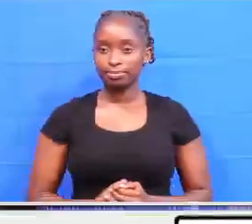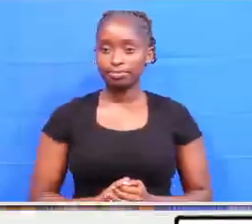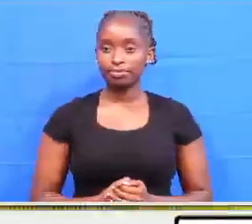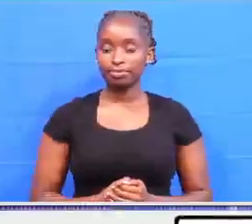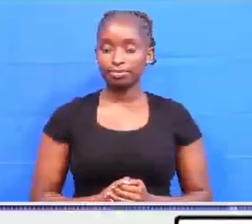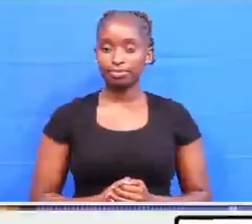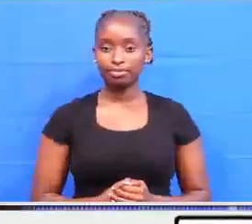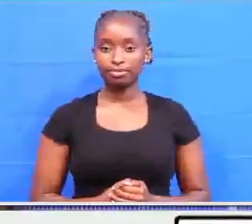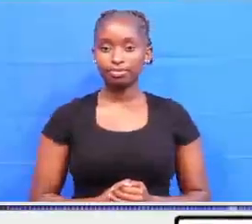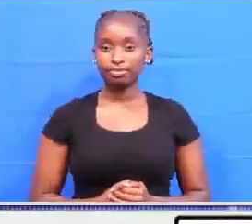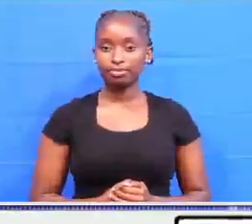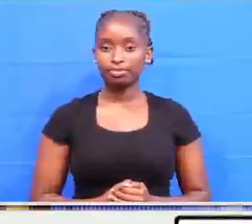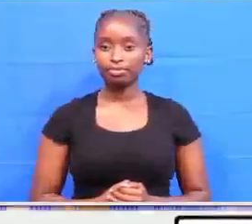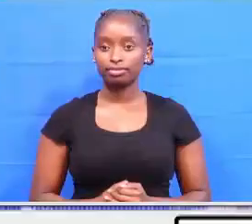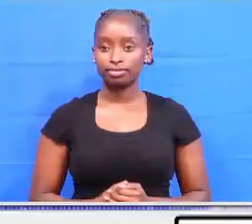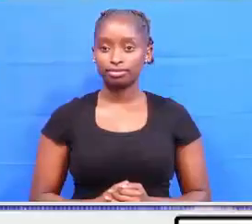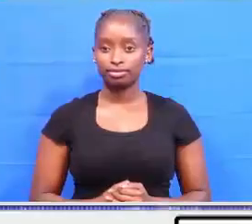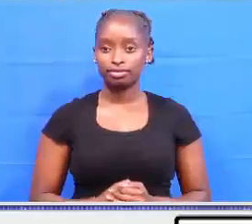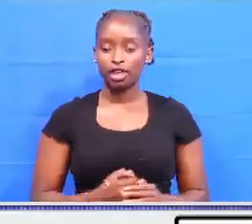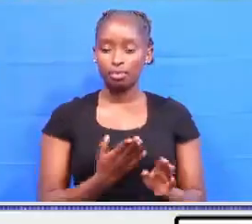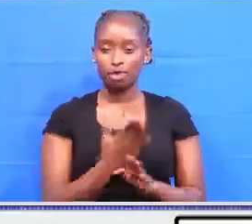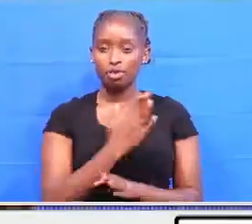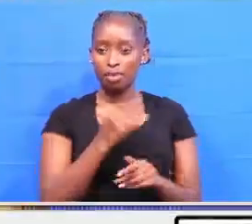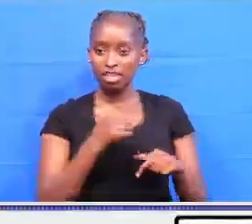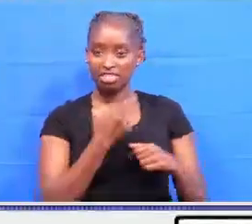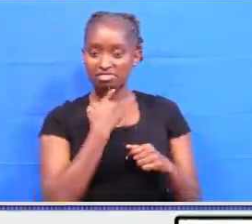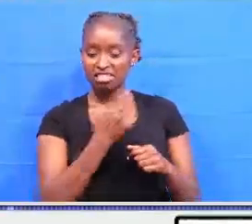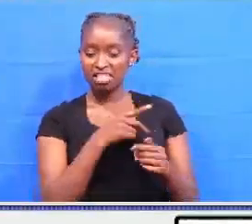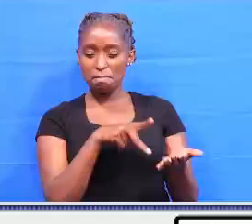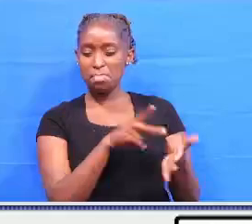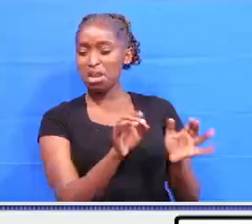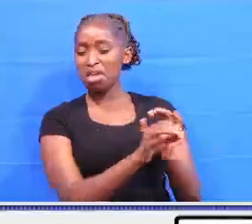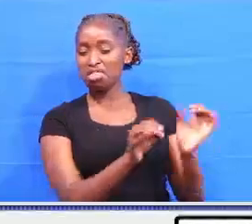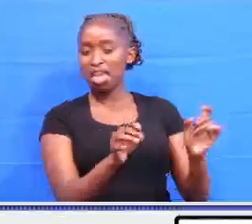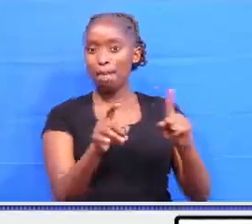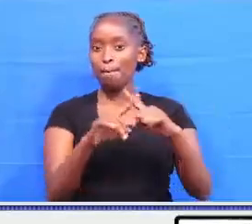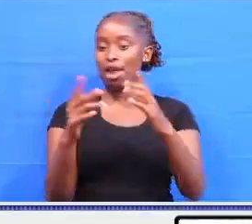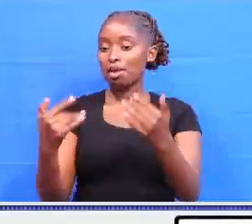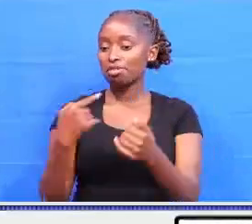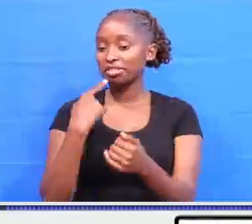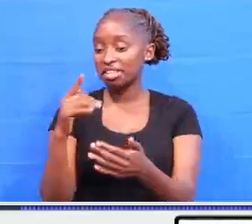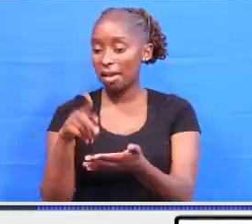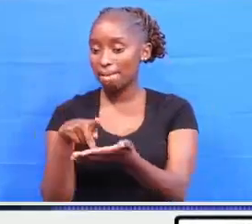Of course, before I used to say don't pay, but now I'm saying pay.